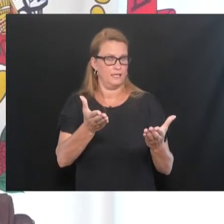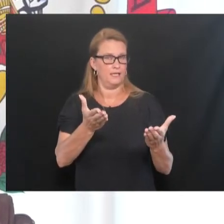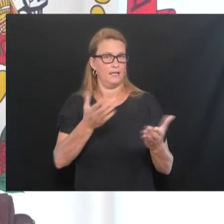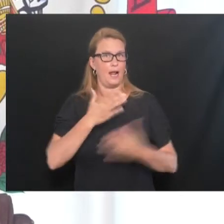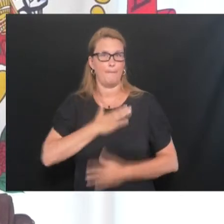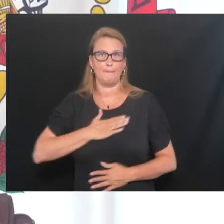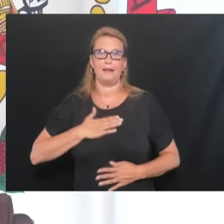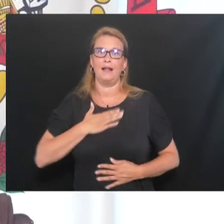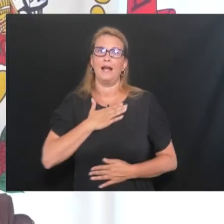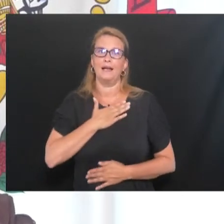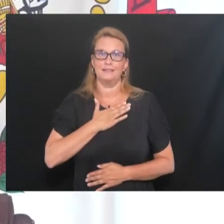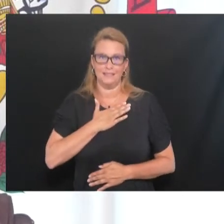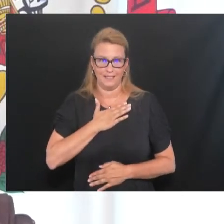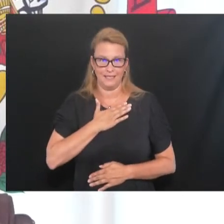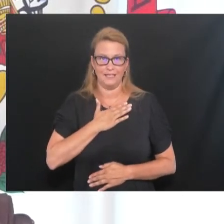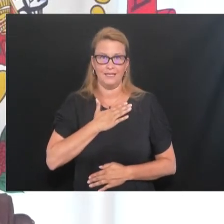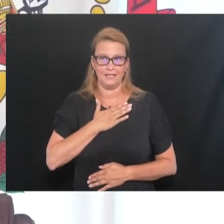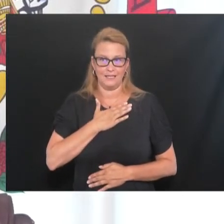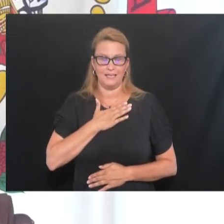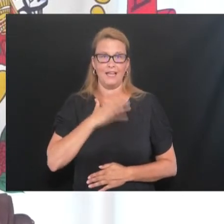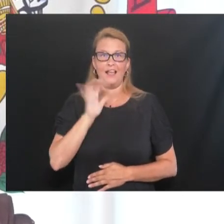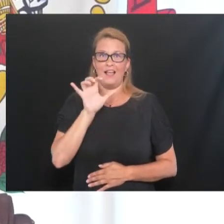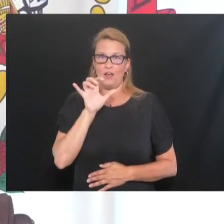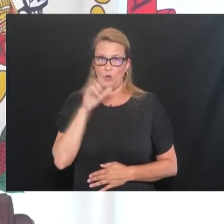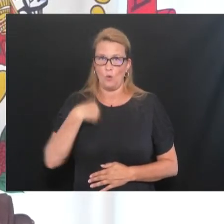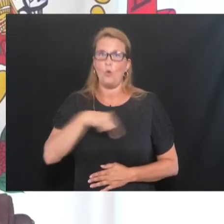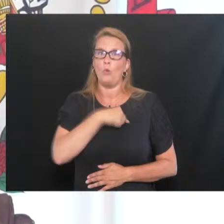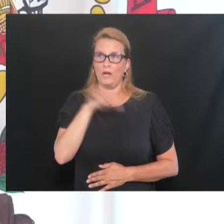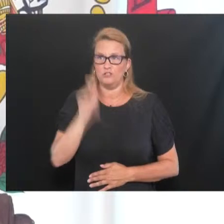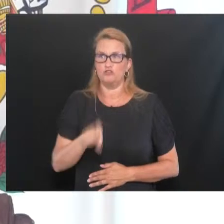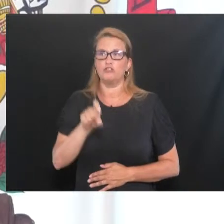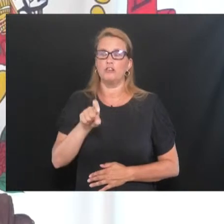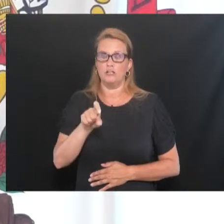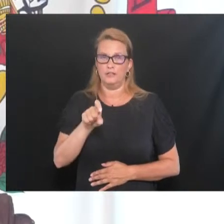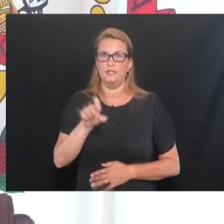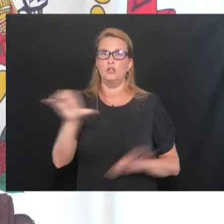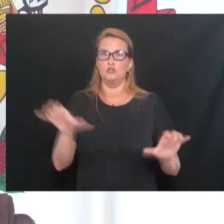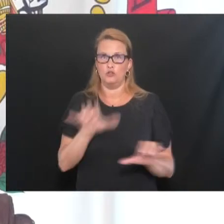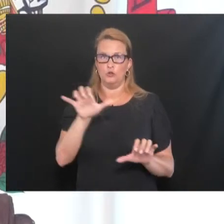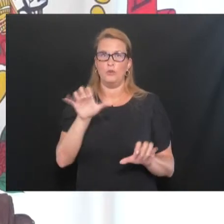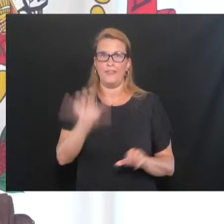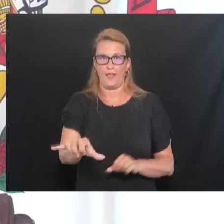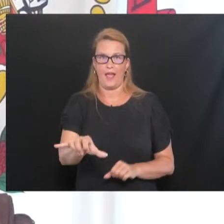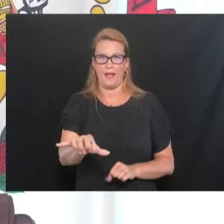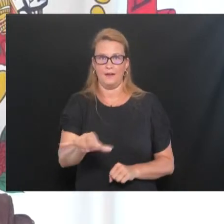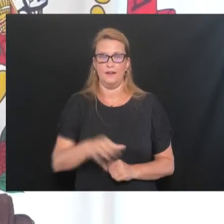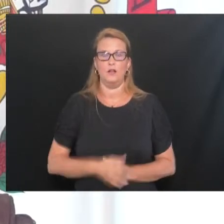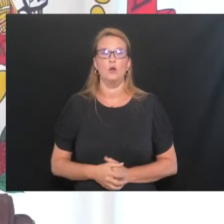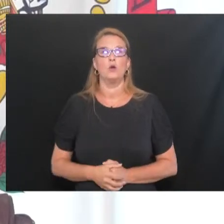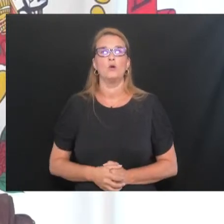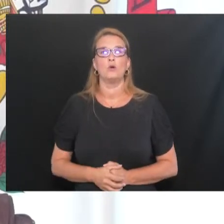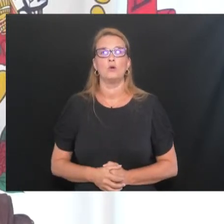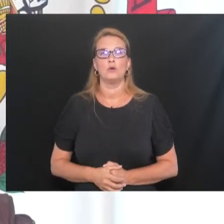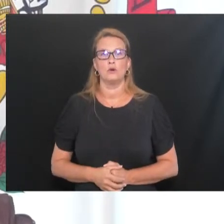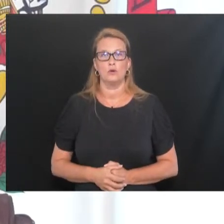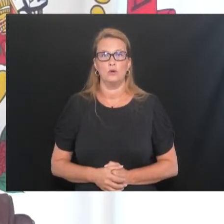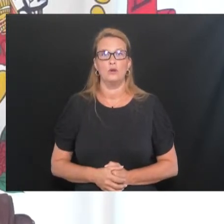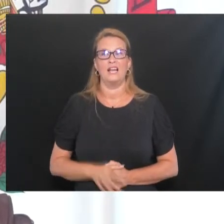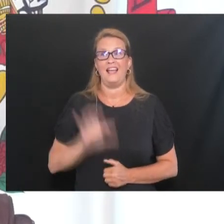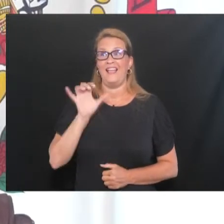gladly said, absolutely, this is exactly what we should do. It is absolutely what all